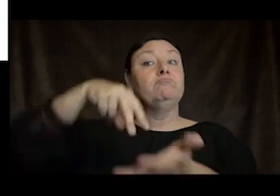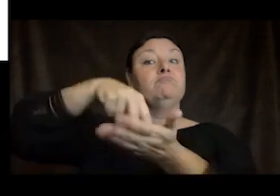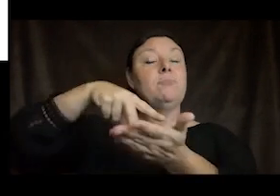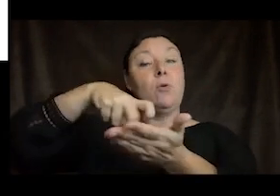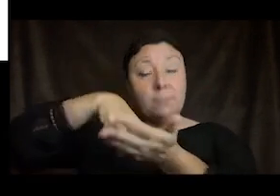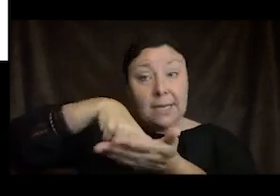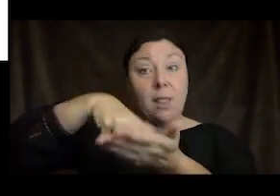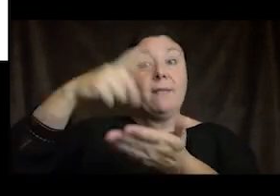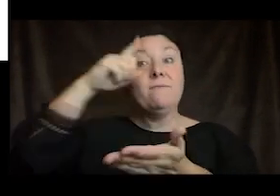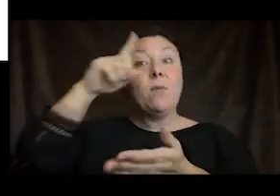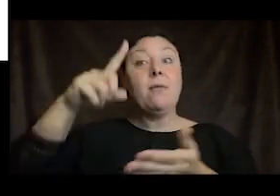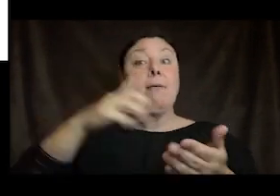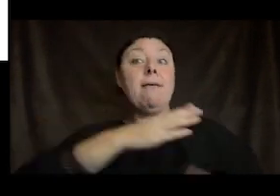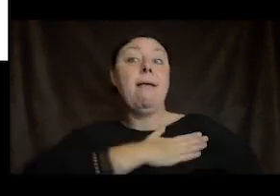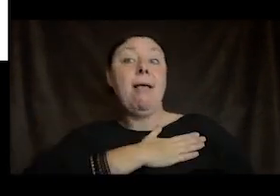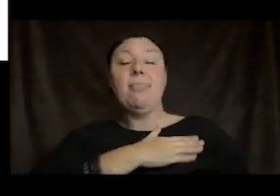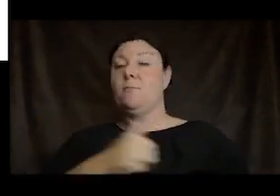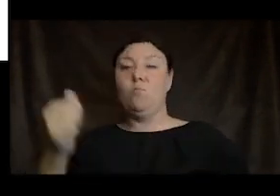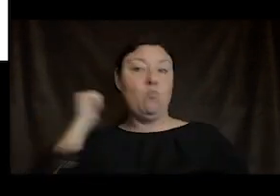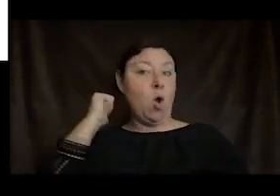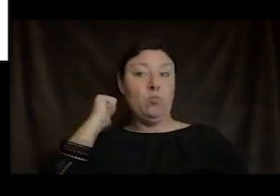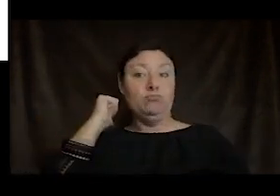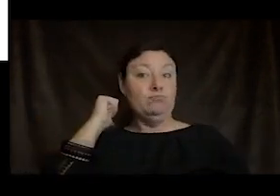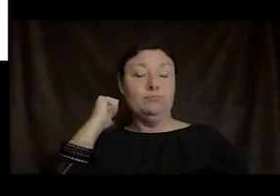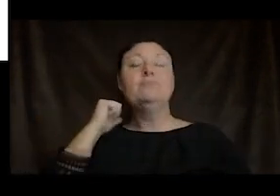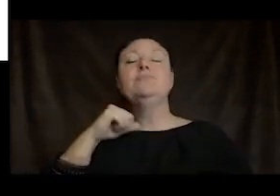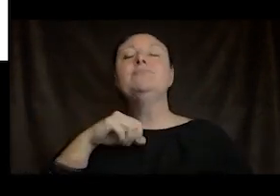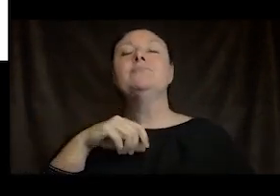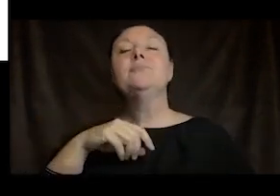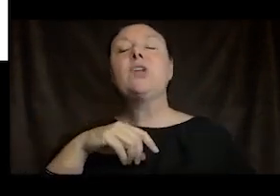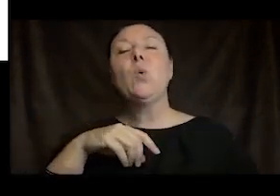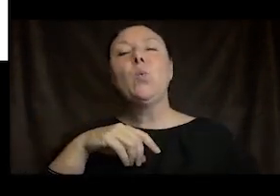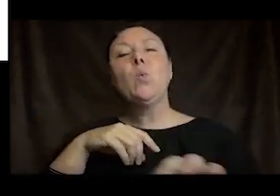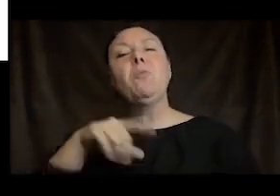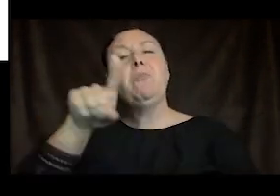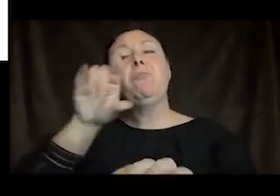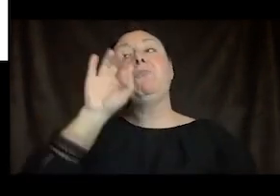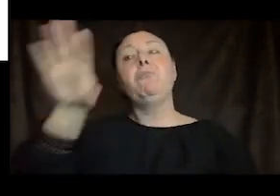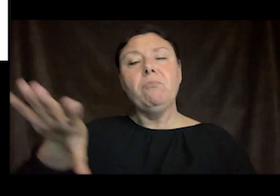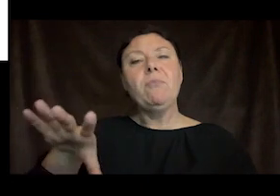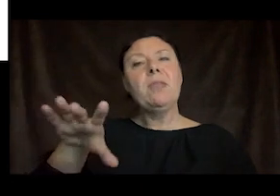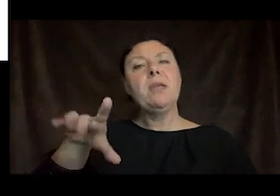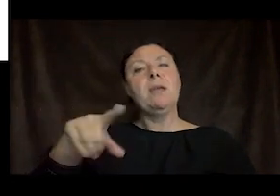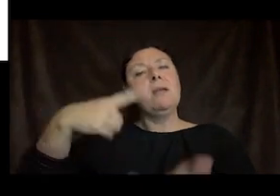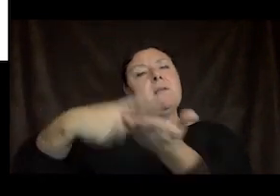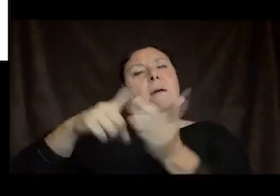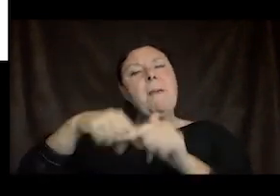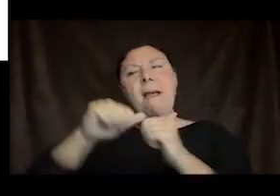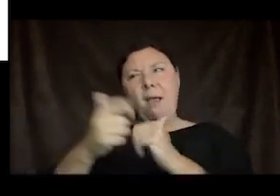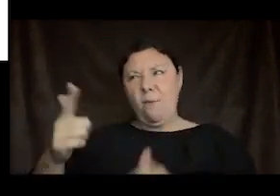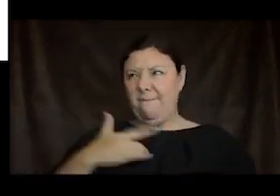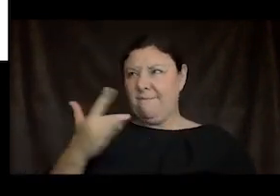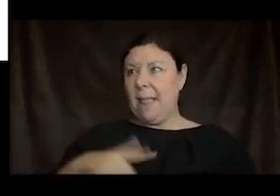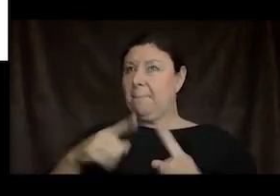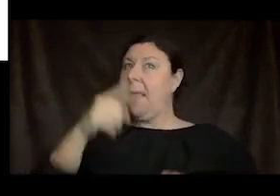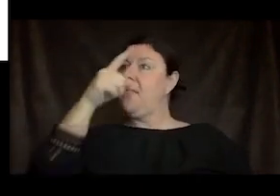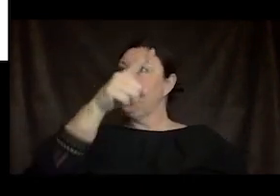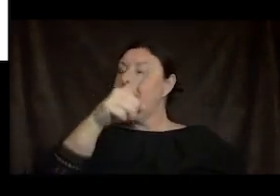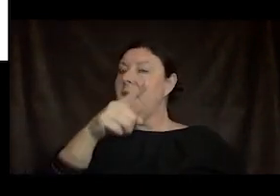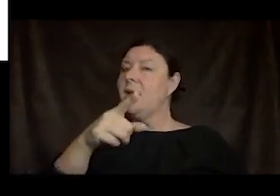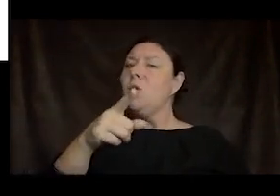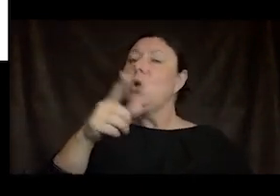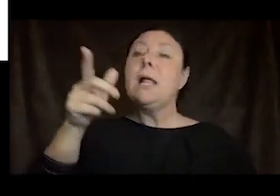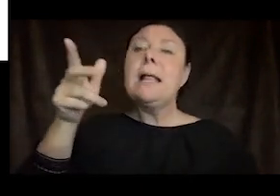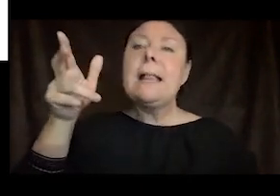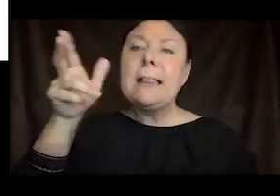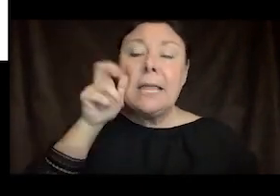that happened. So let's talk about their feelings. What did they feel about it? What did they know about it? And you just